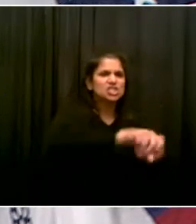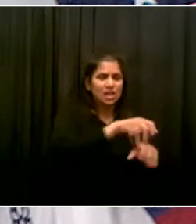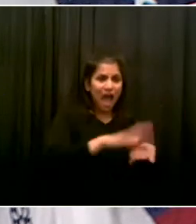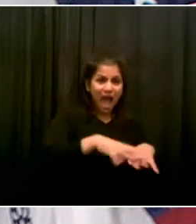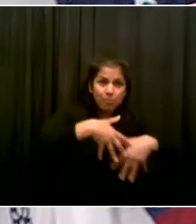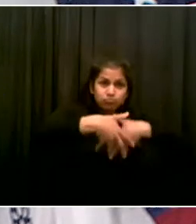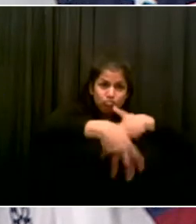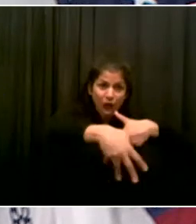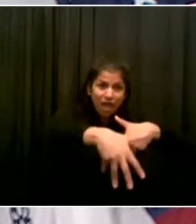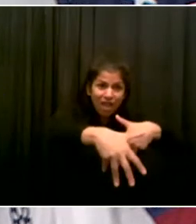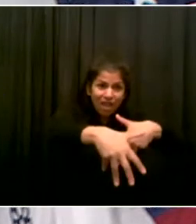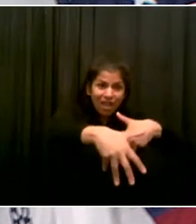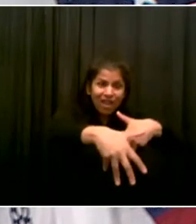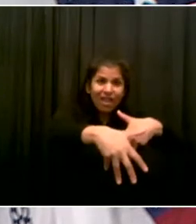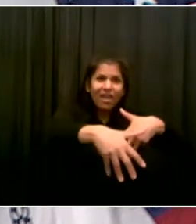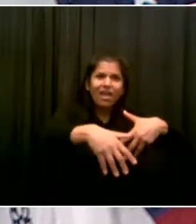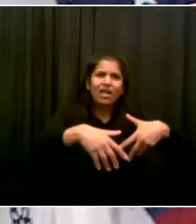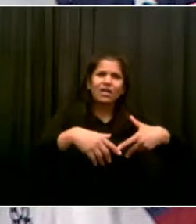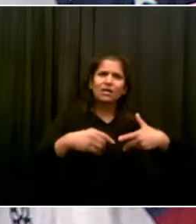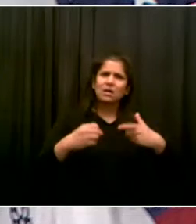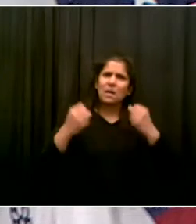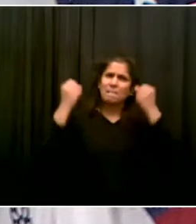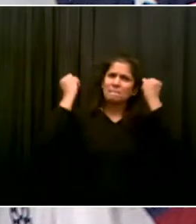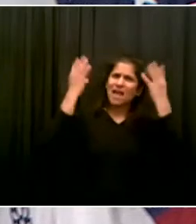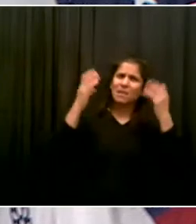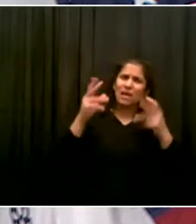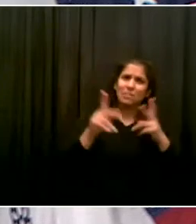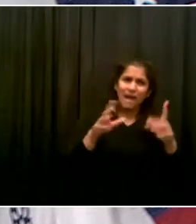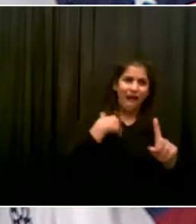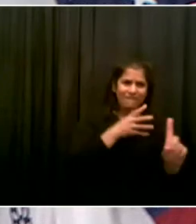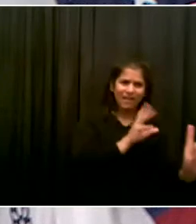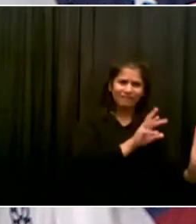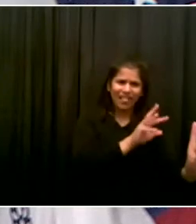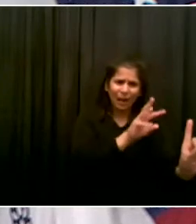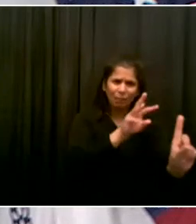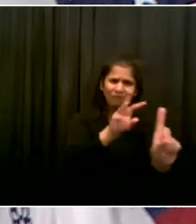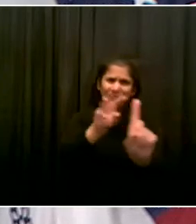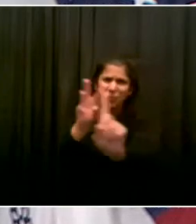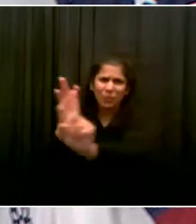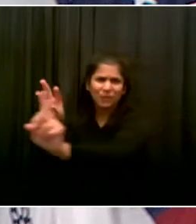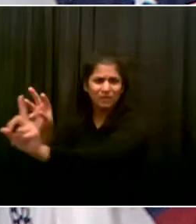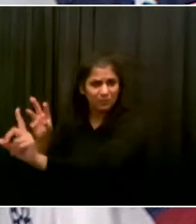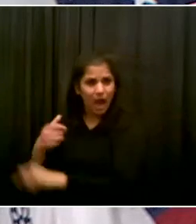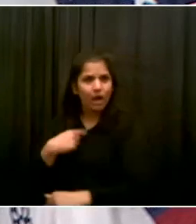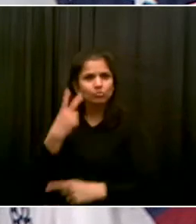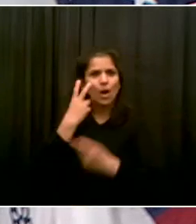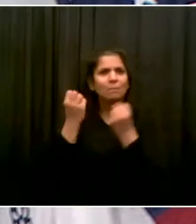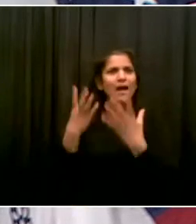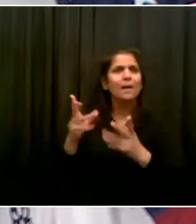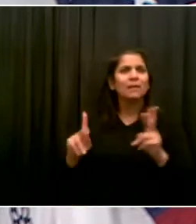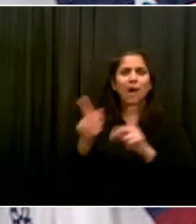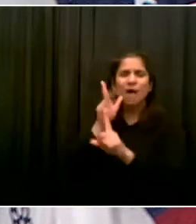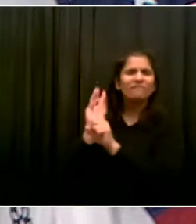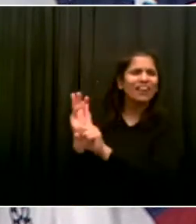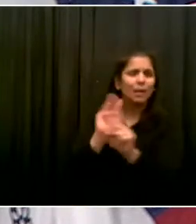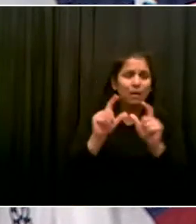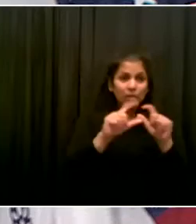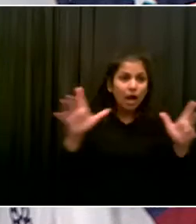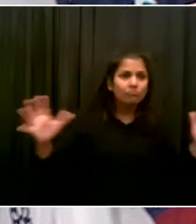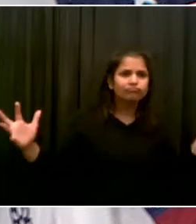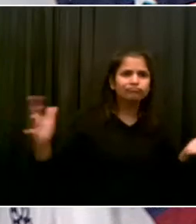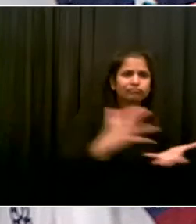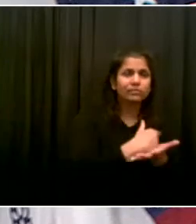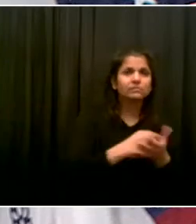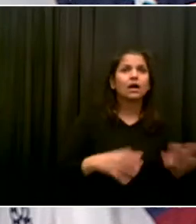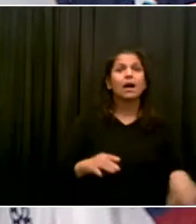happened, and literally a list of the disposition of every single incident that was